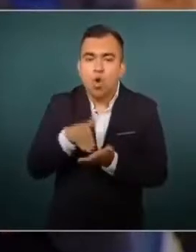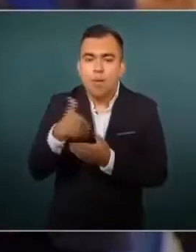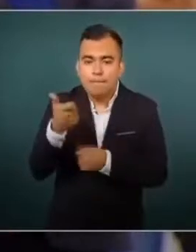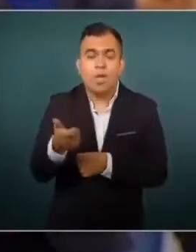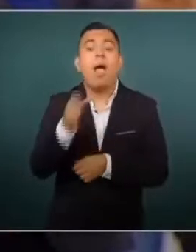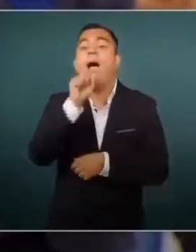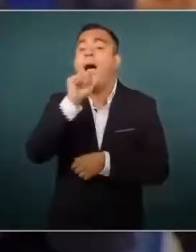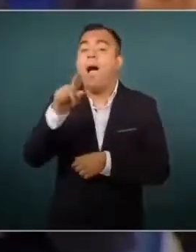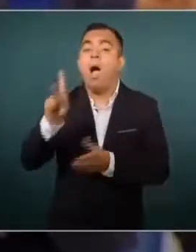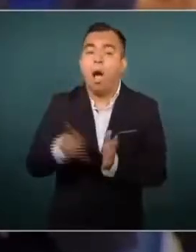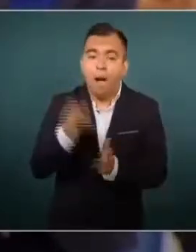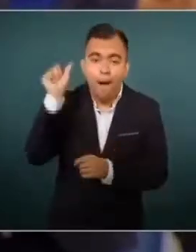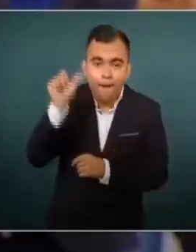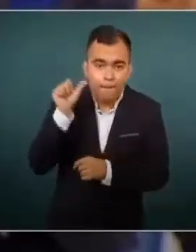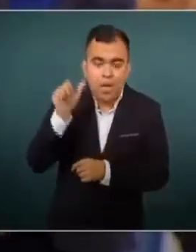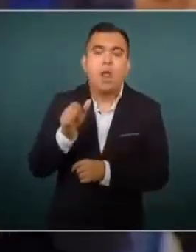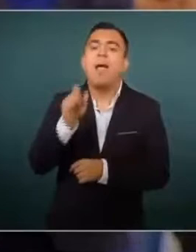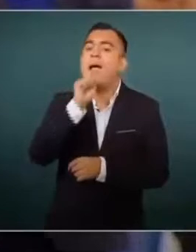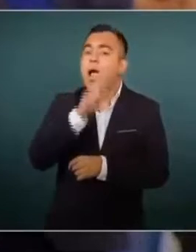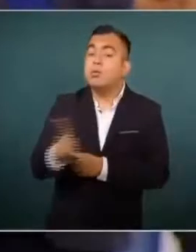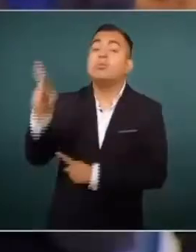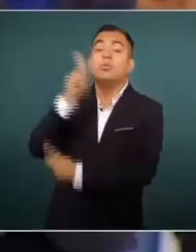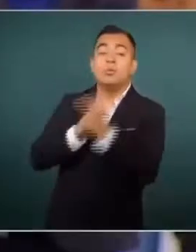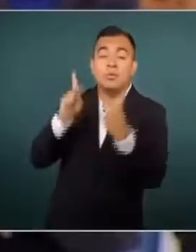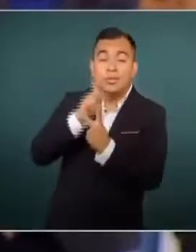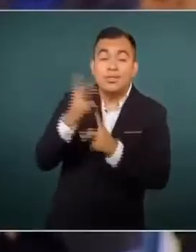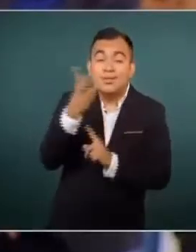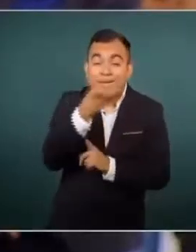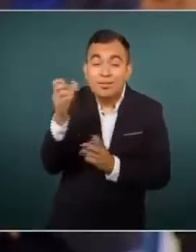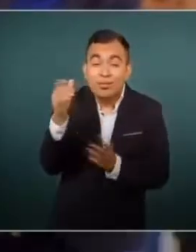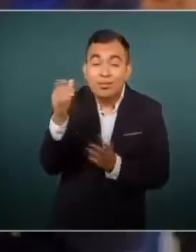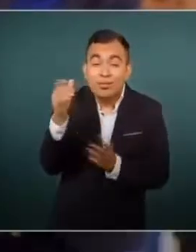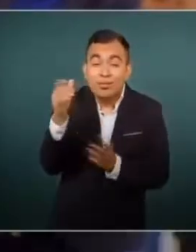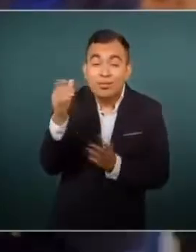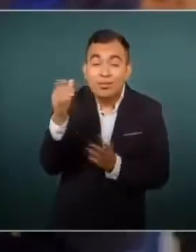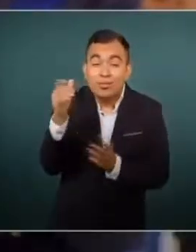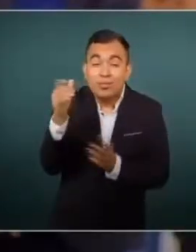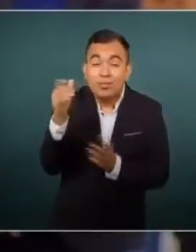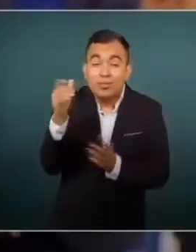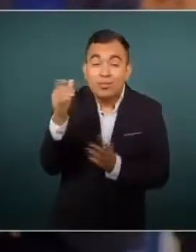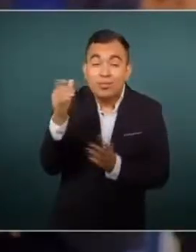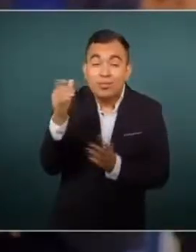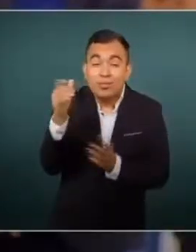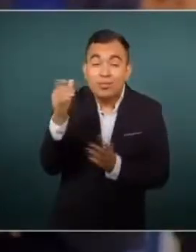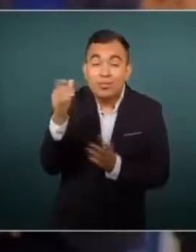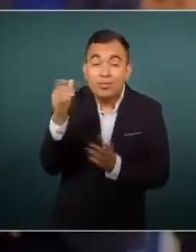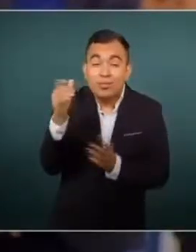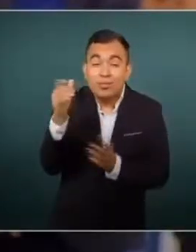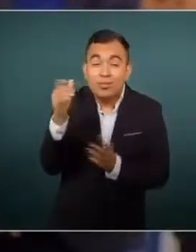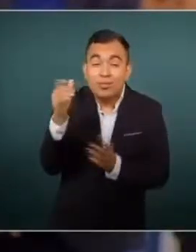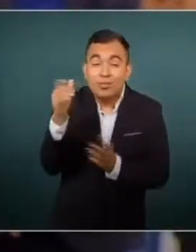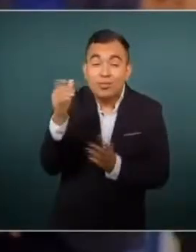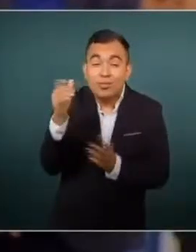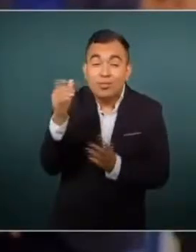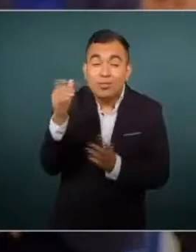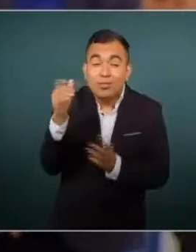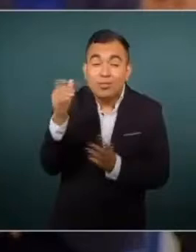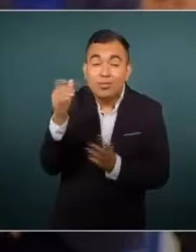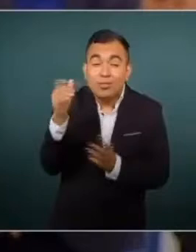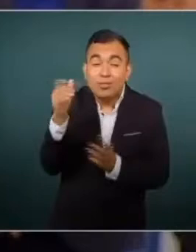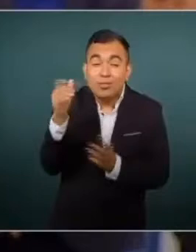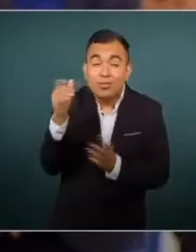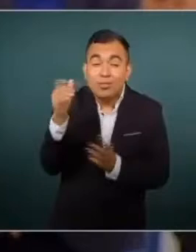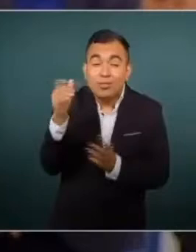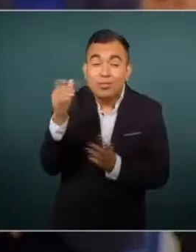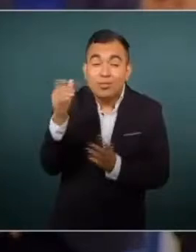Otra vez, Jalisco obtiene préstamo por 300 millones de pesos. And now again, Jalisco got another debt